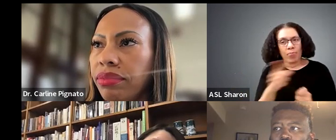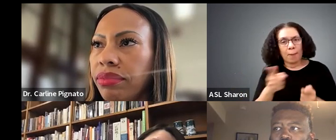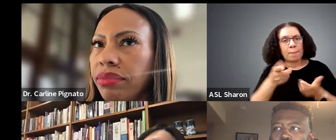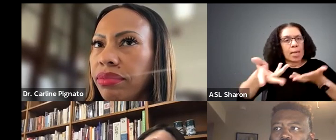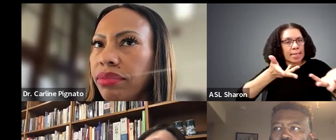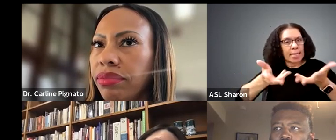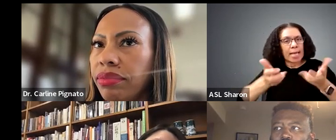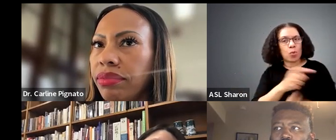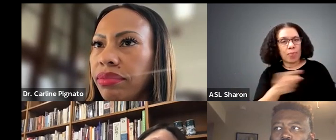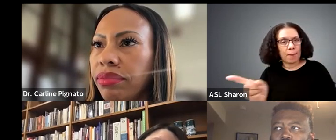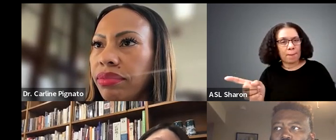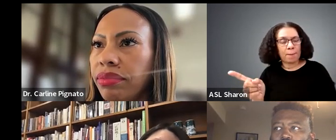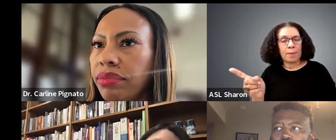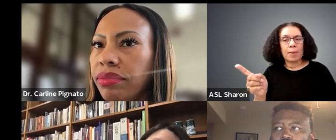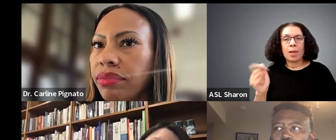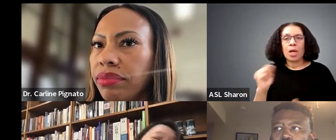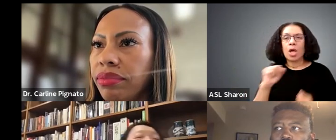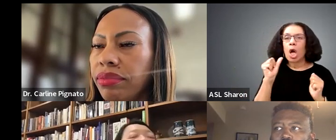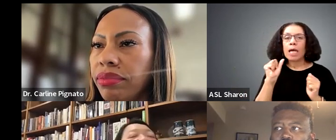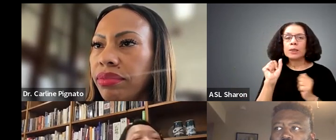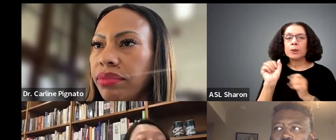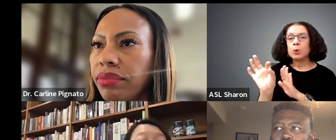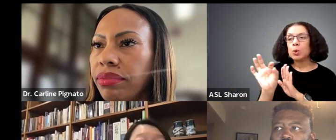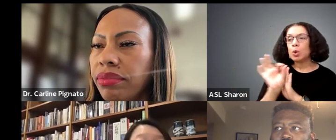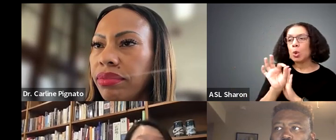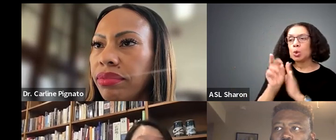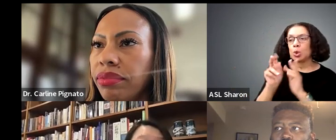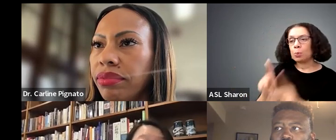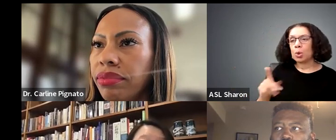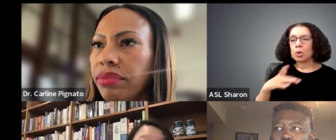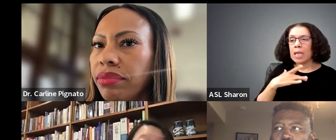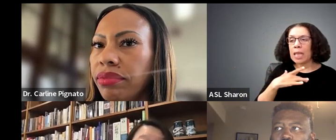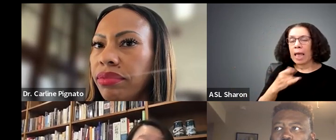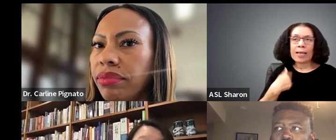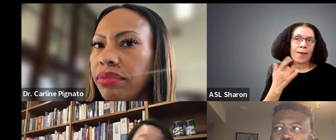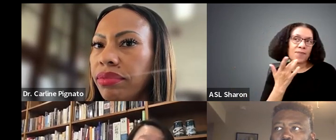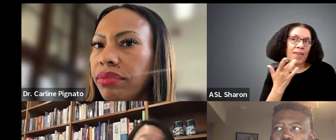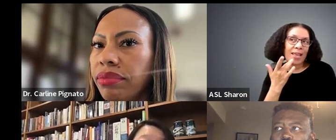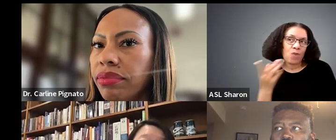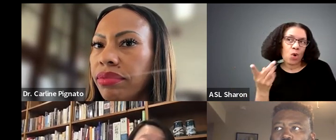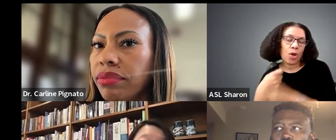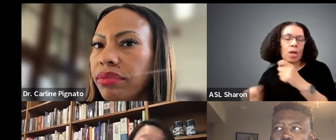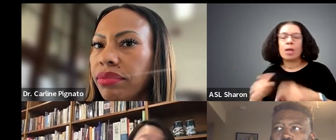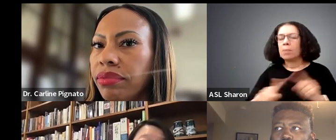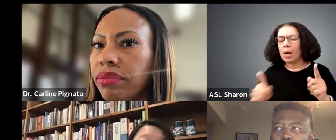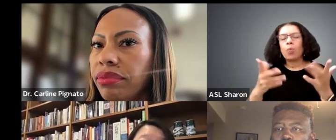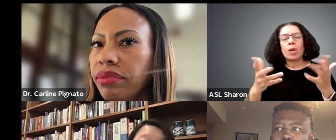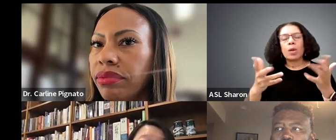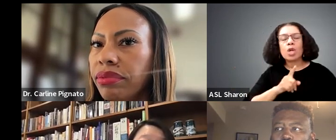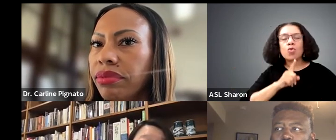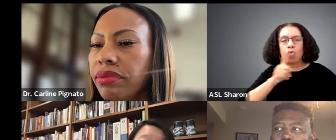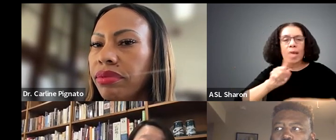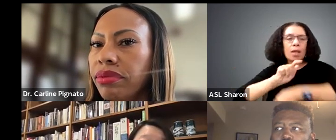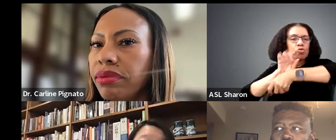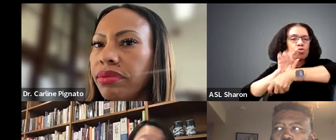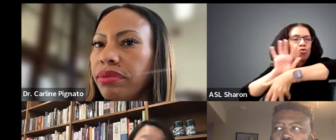with. So not cherry-picked people that they're like, oh, this one person likes me, or I did them a favor, but real community people from